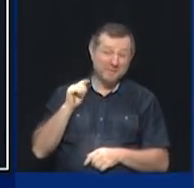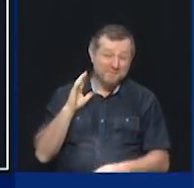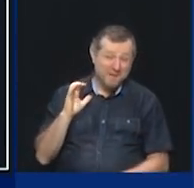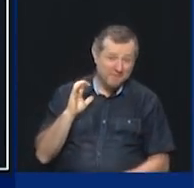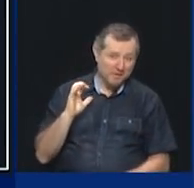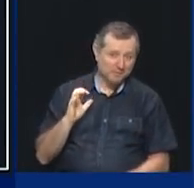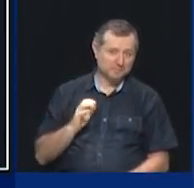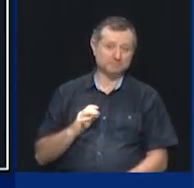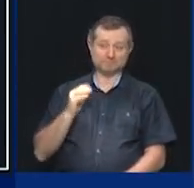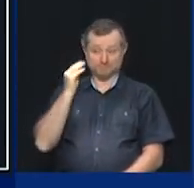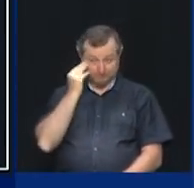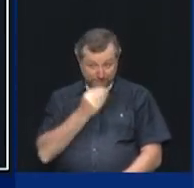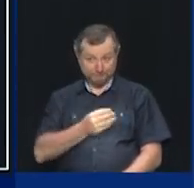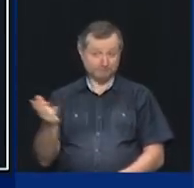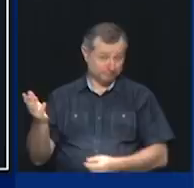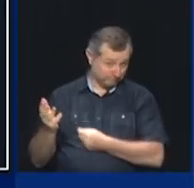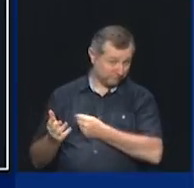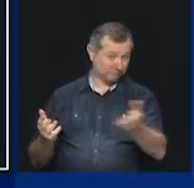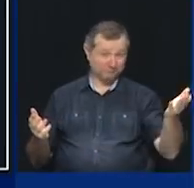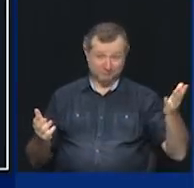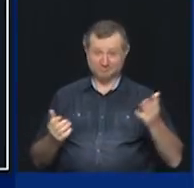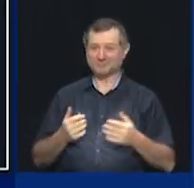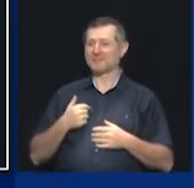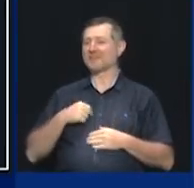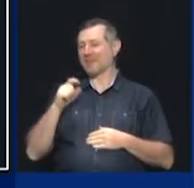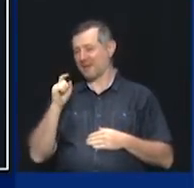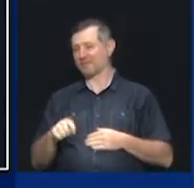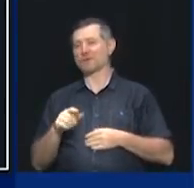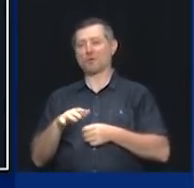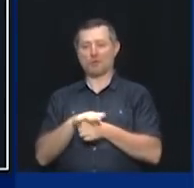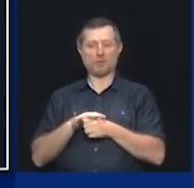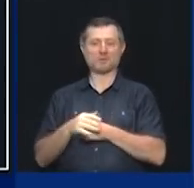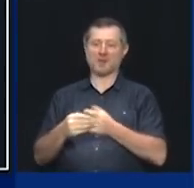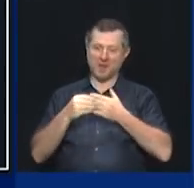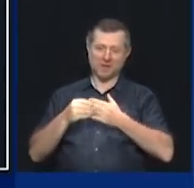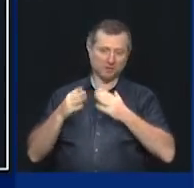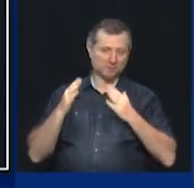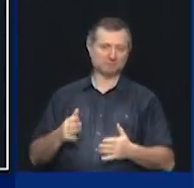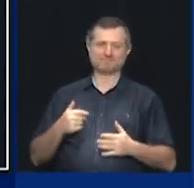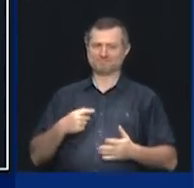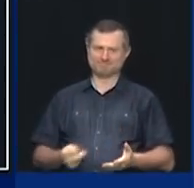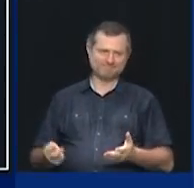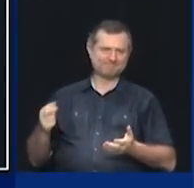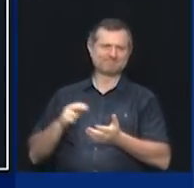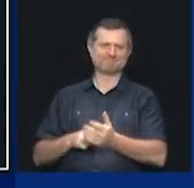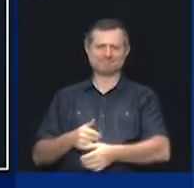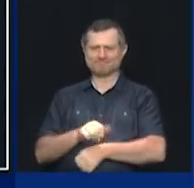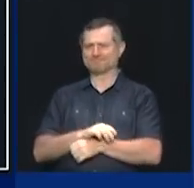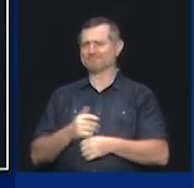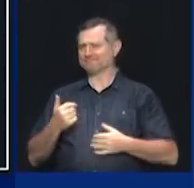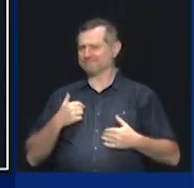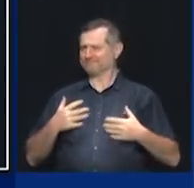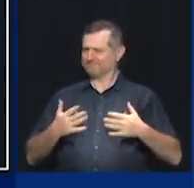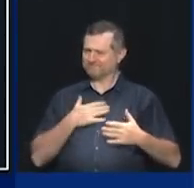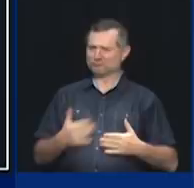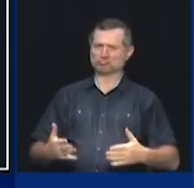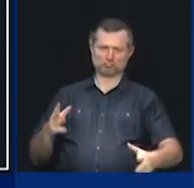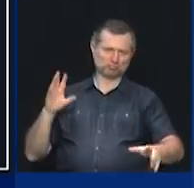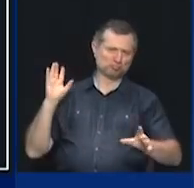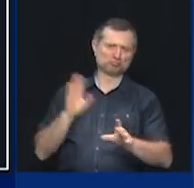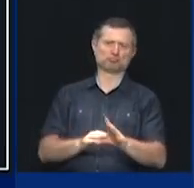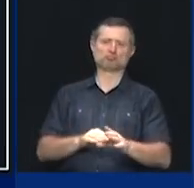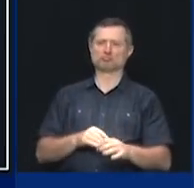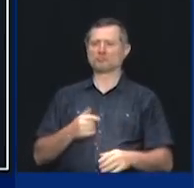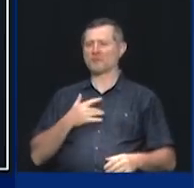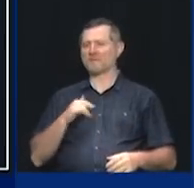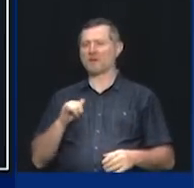localities. I need the local leaders to step up. And that's my last point. When the COVID